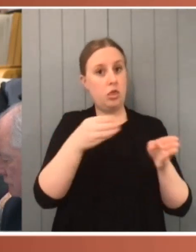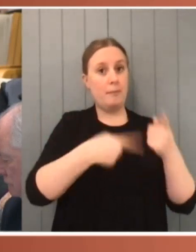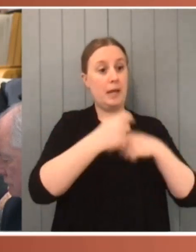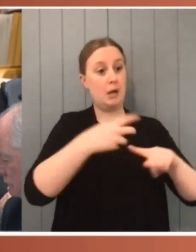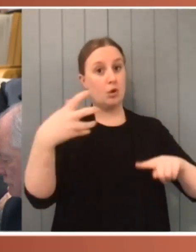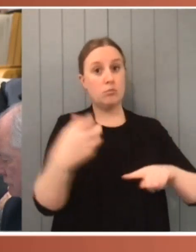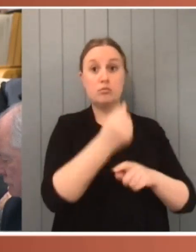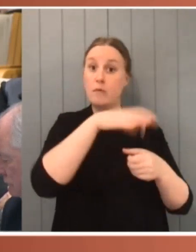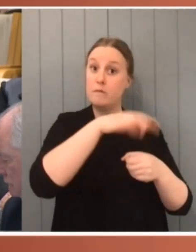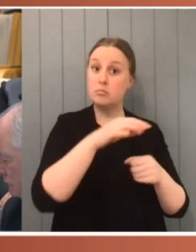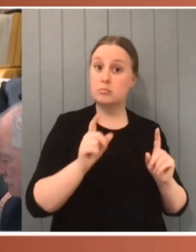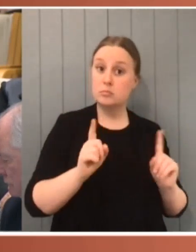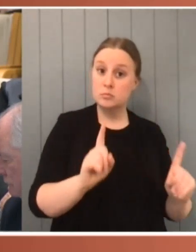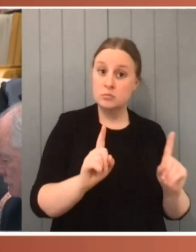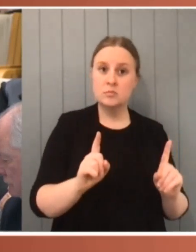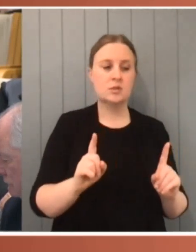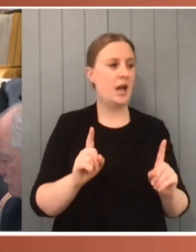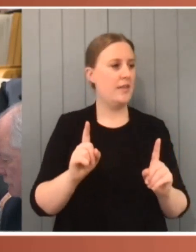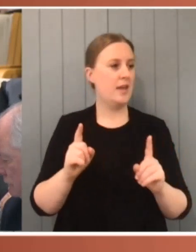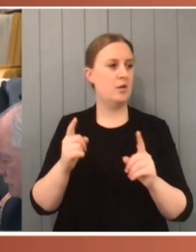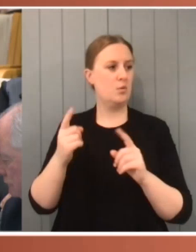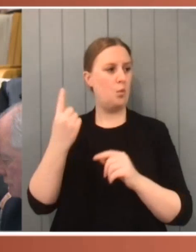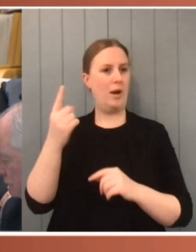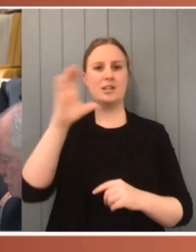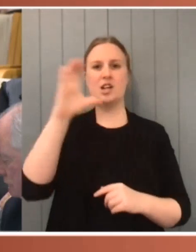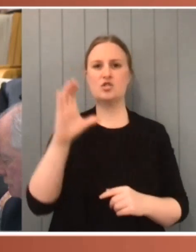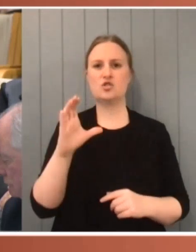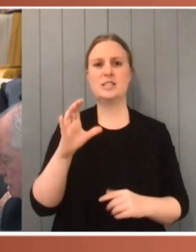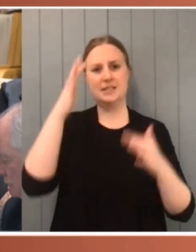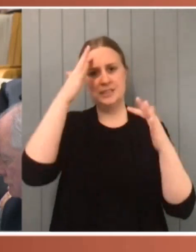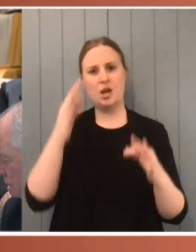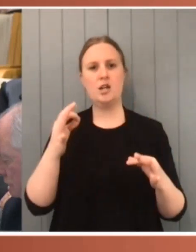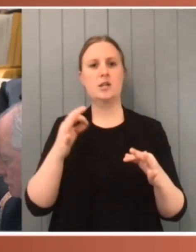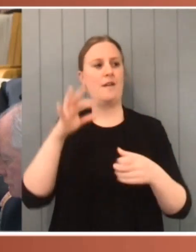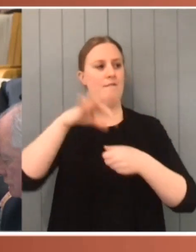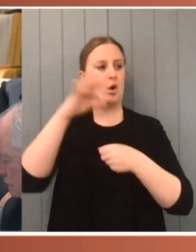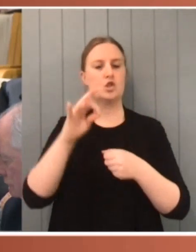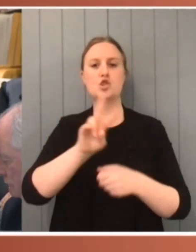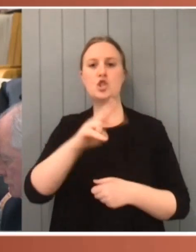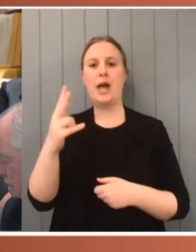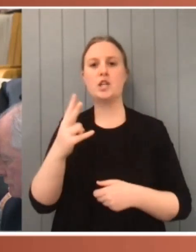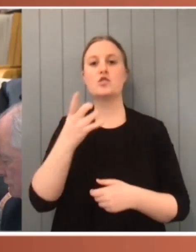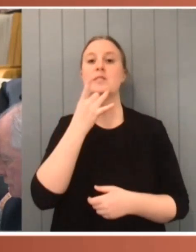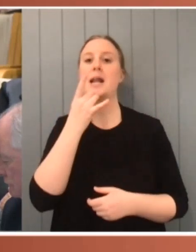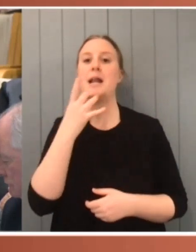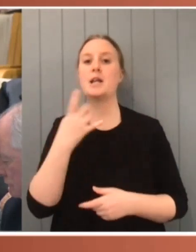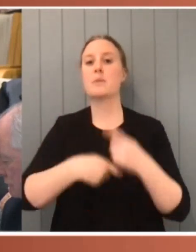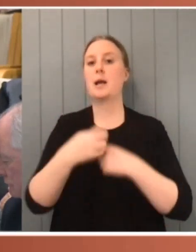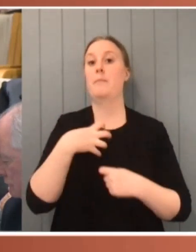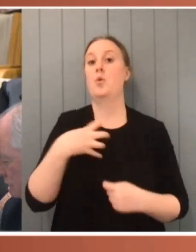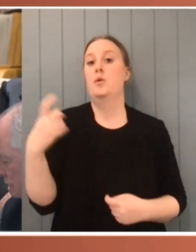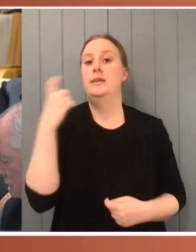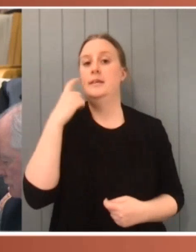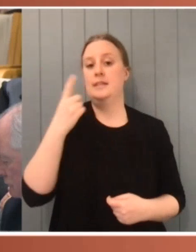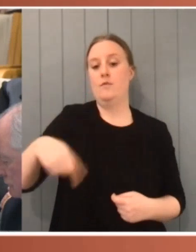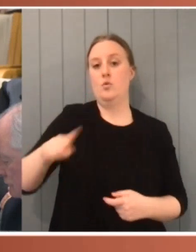voting to a Saturday to make it easier. Can you comment on the accompanying measures that might be needed and